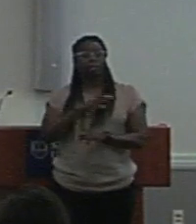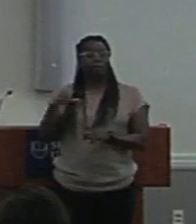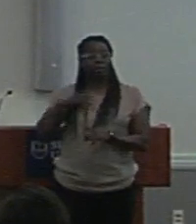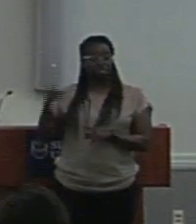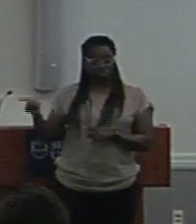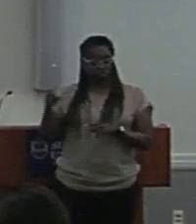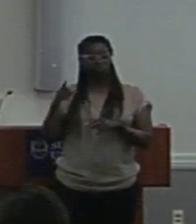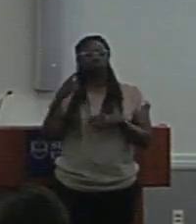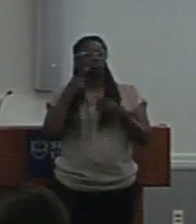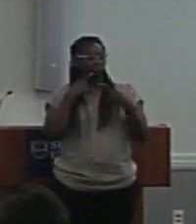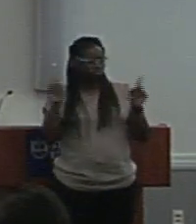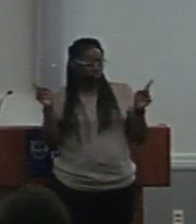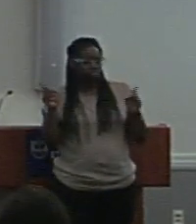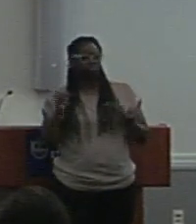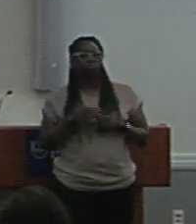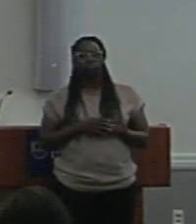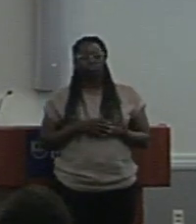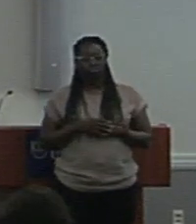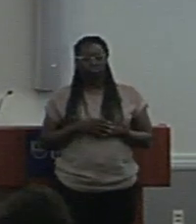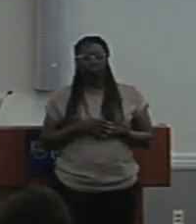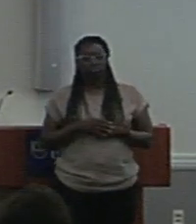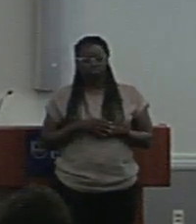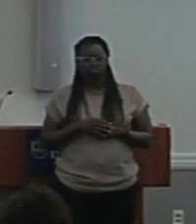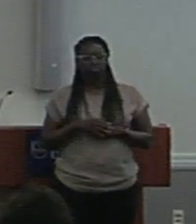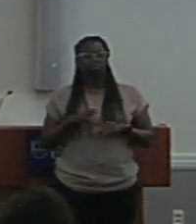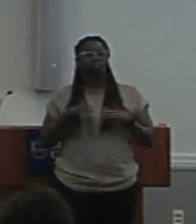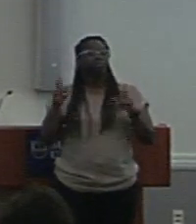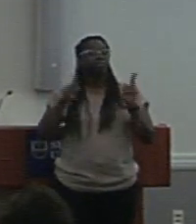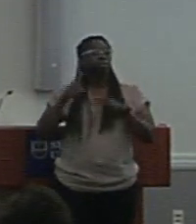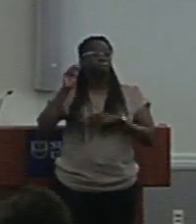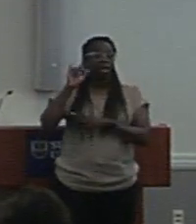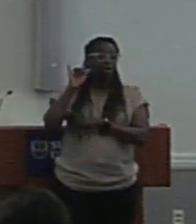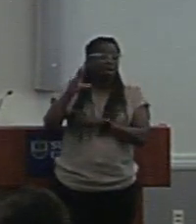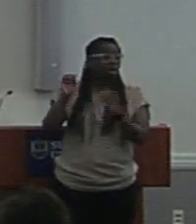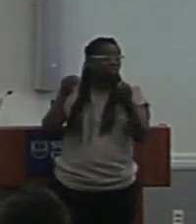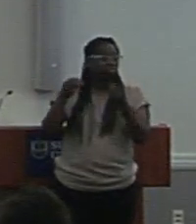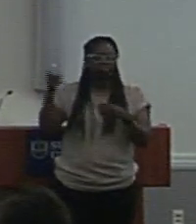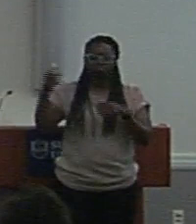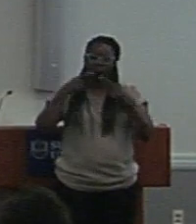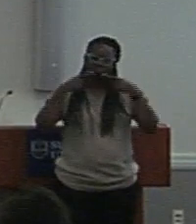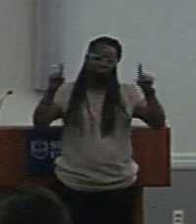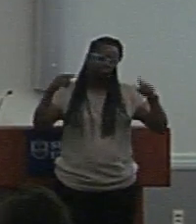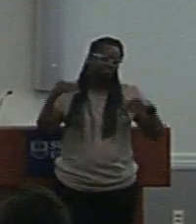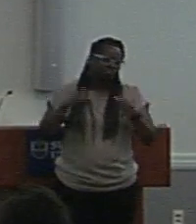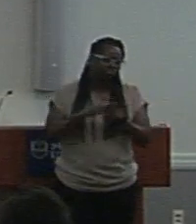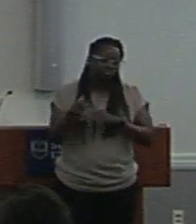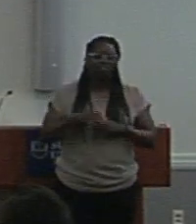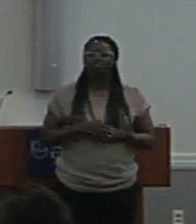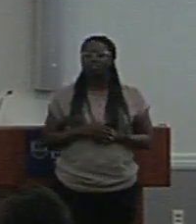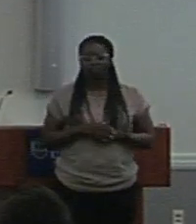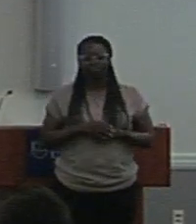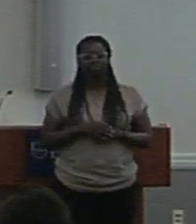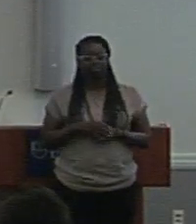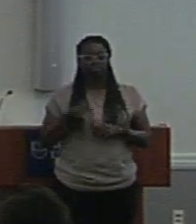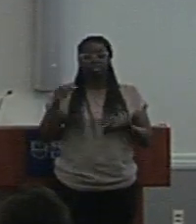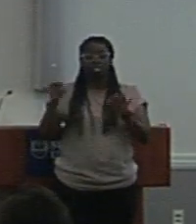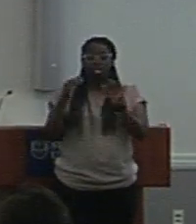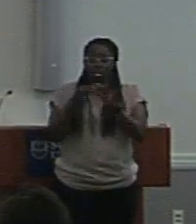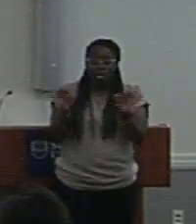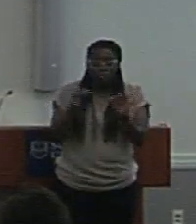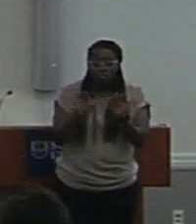on persons with disabilities and the help of the city councilors passing the caption and ordinance for the city of